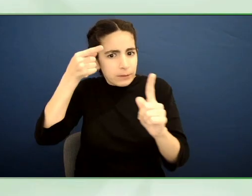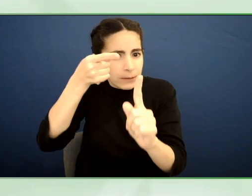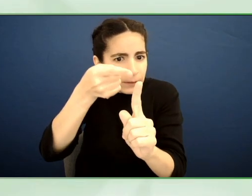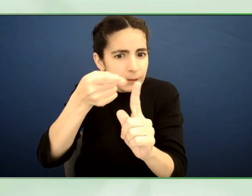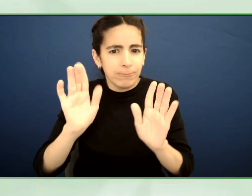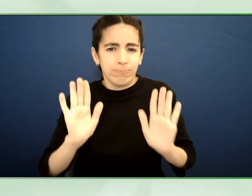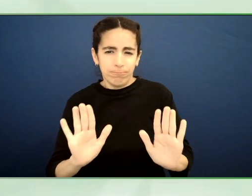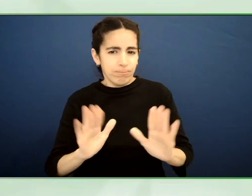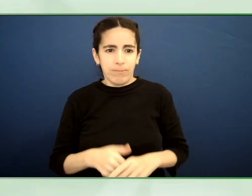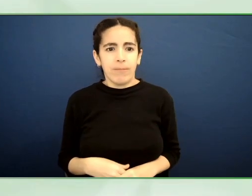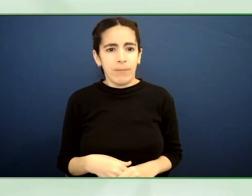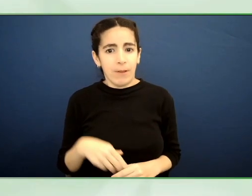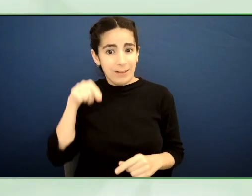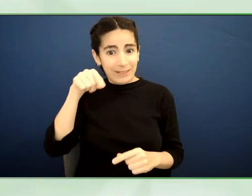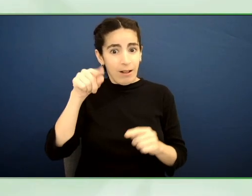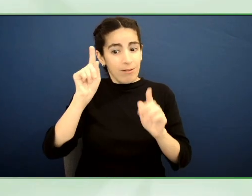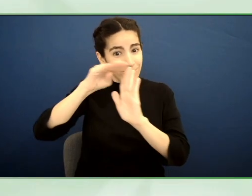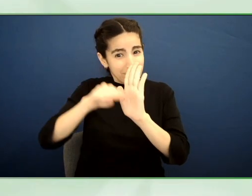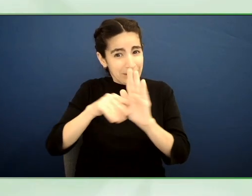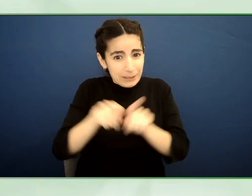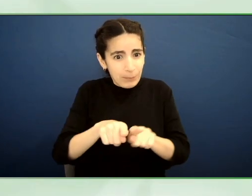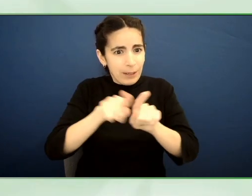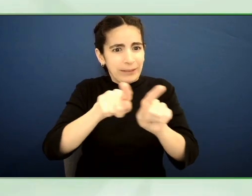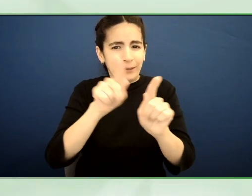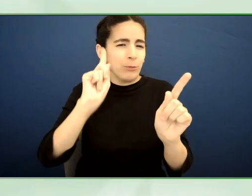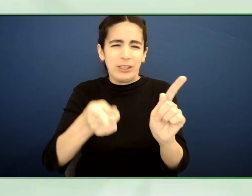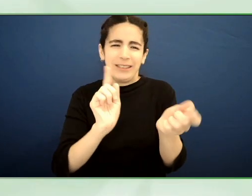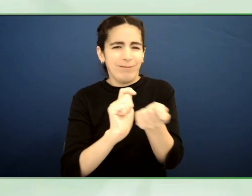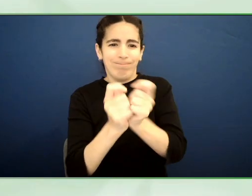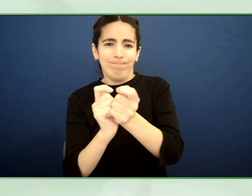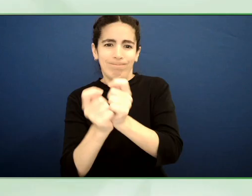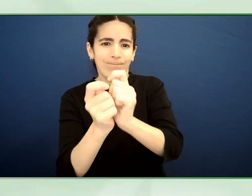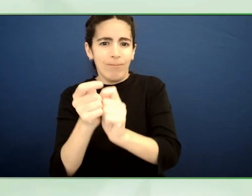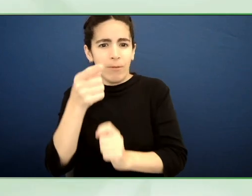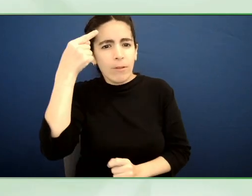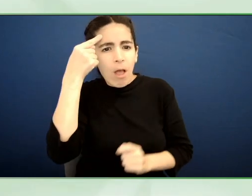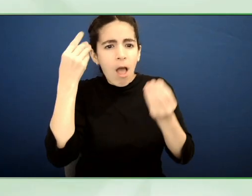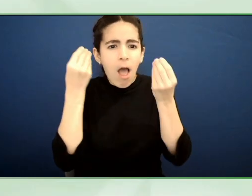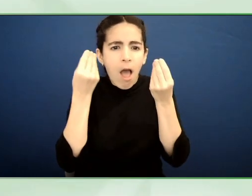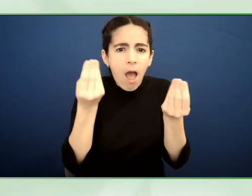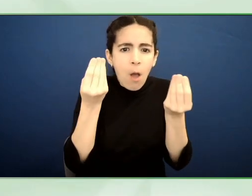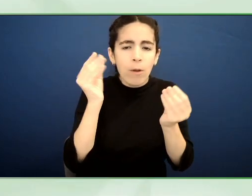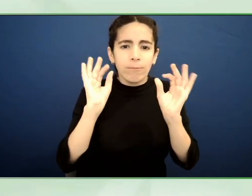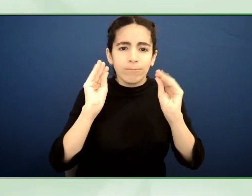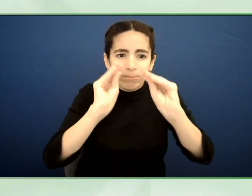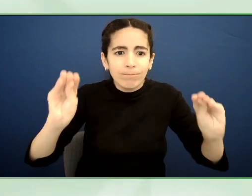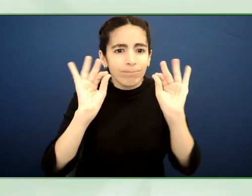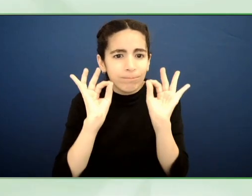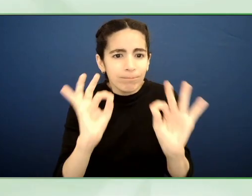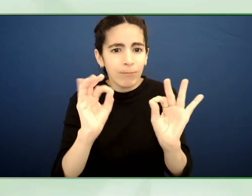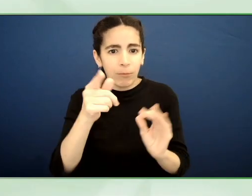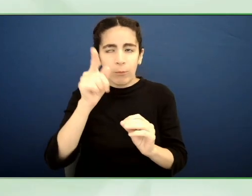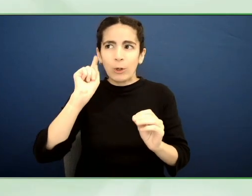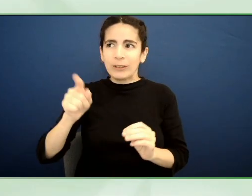within that box actually. Well, at Second Skin, we're throwing out the box. We don't want that box to exist